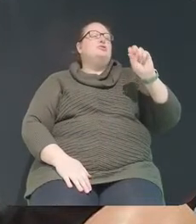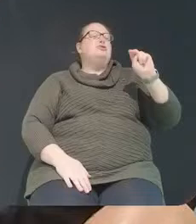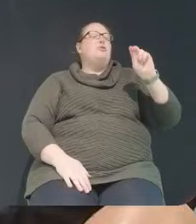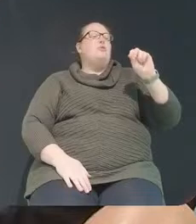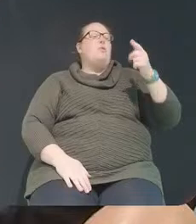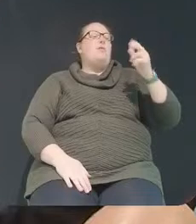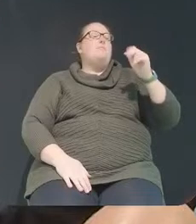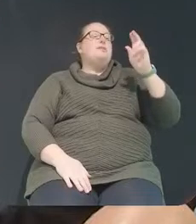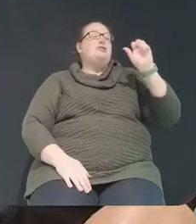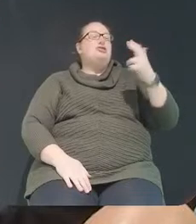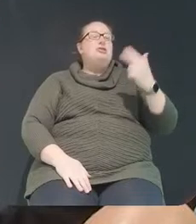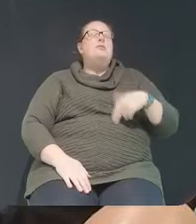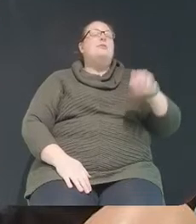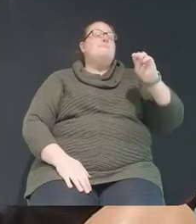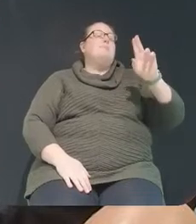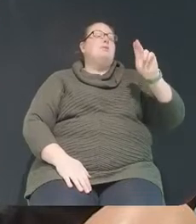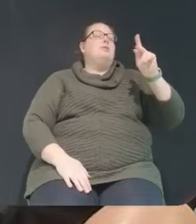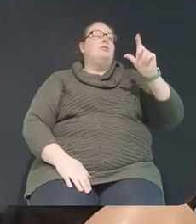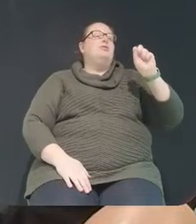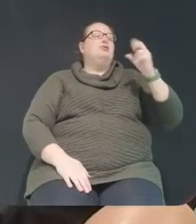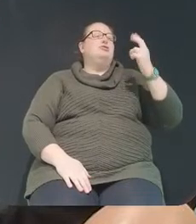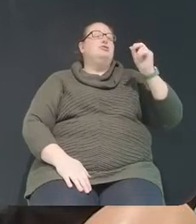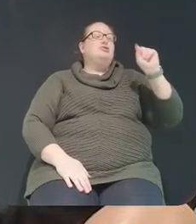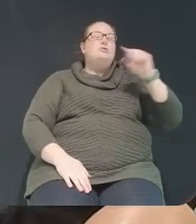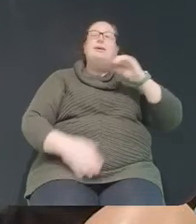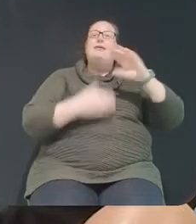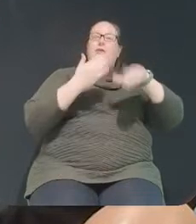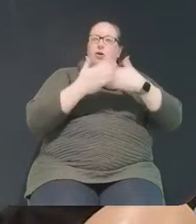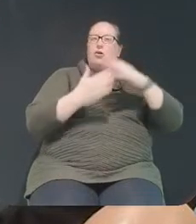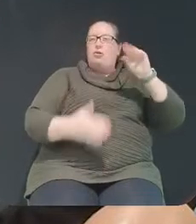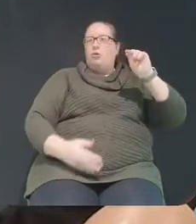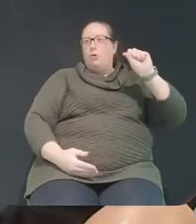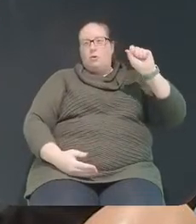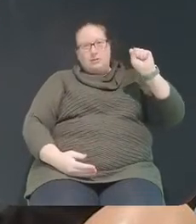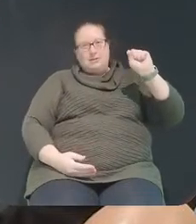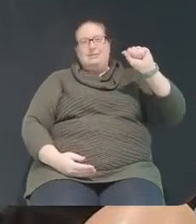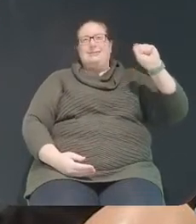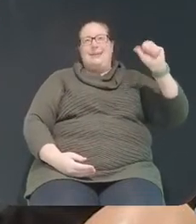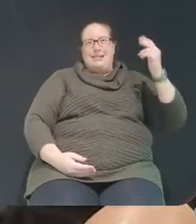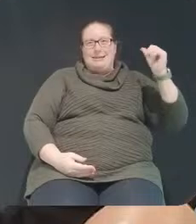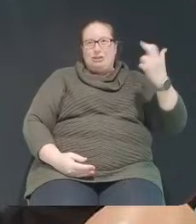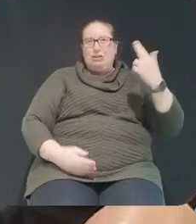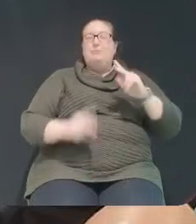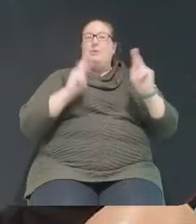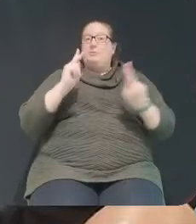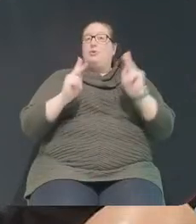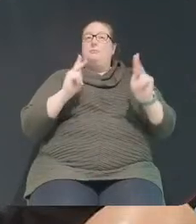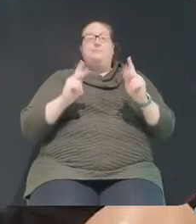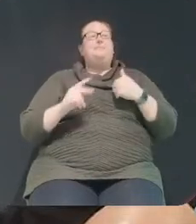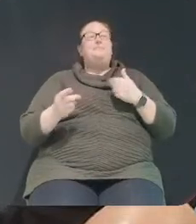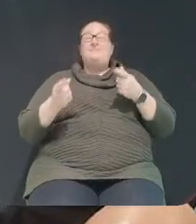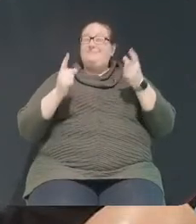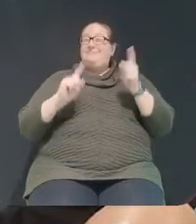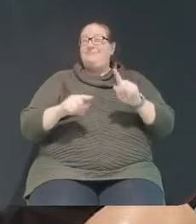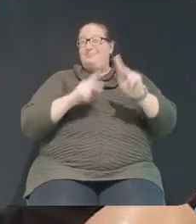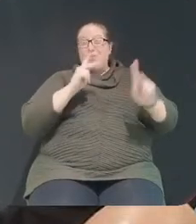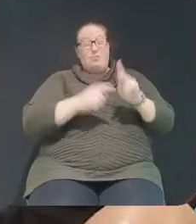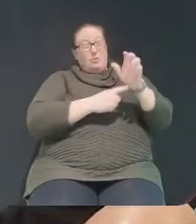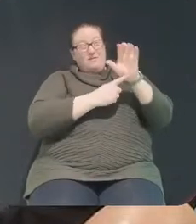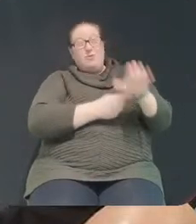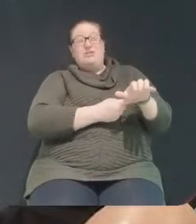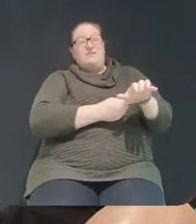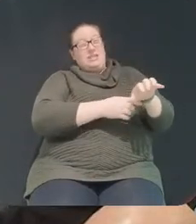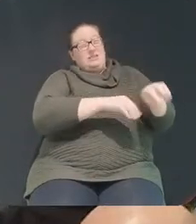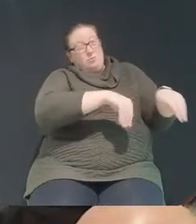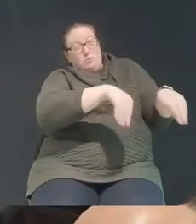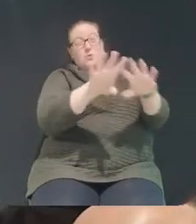all Coast Salish people. Historically, Native communities were forcefully removed from the city, and today we honor